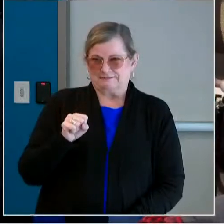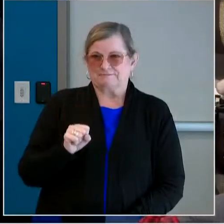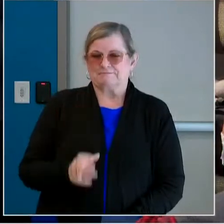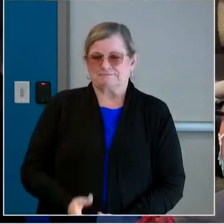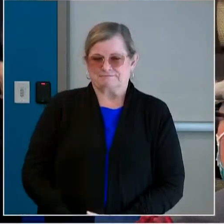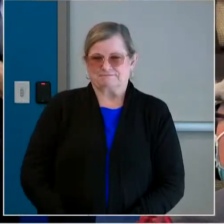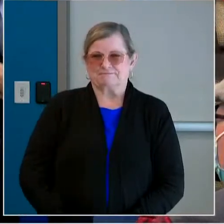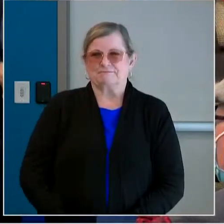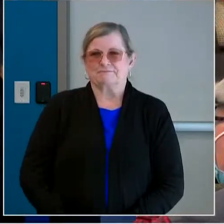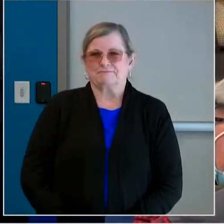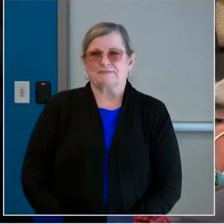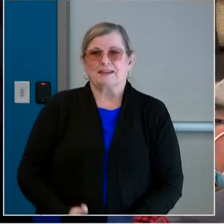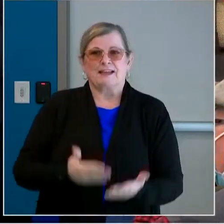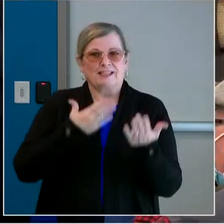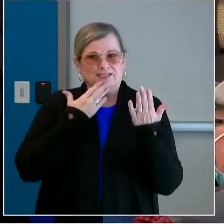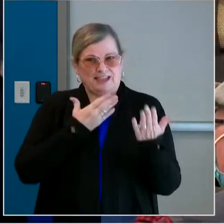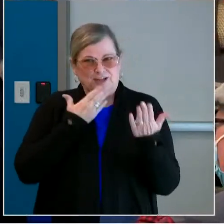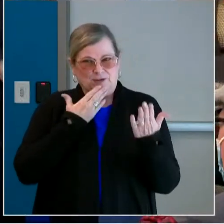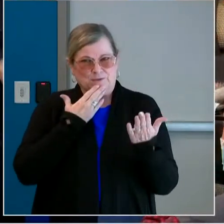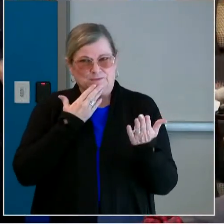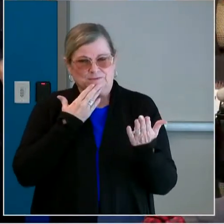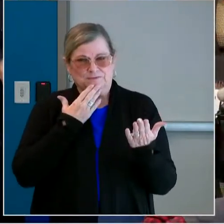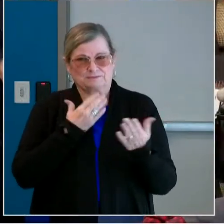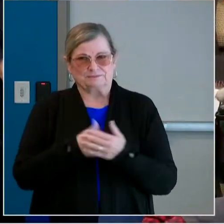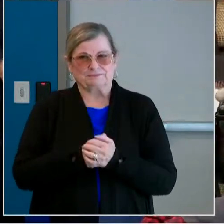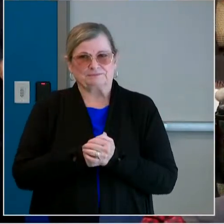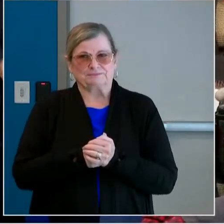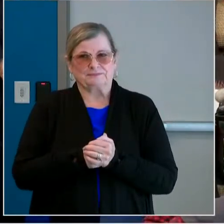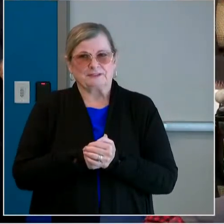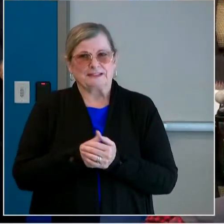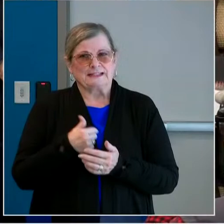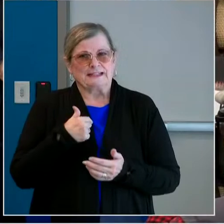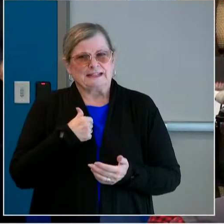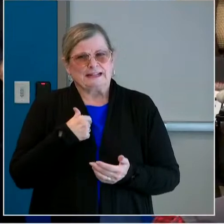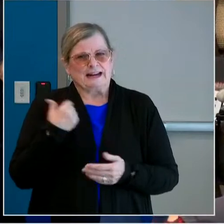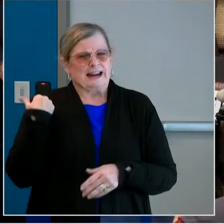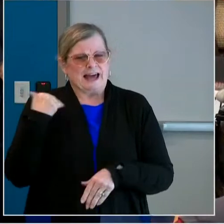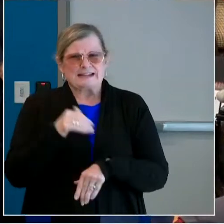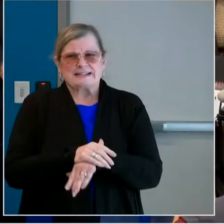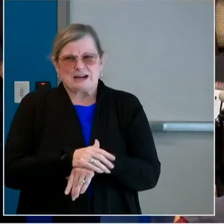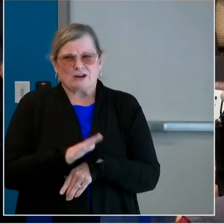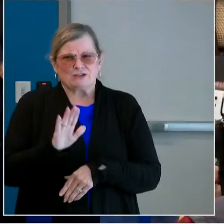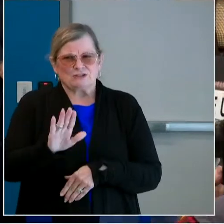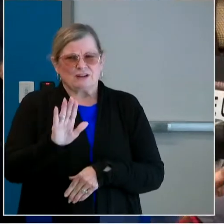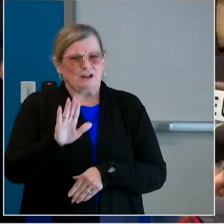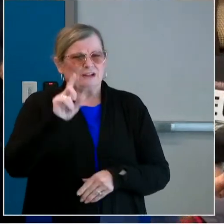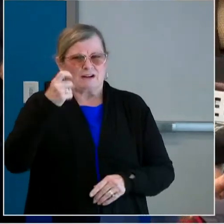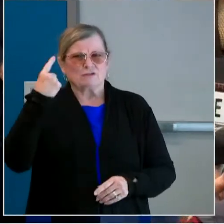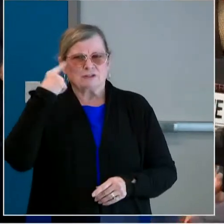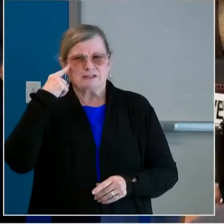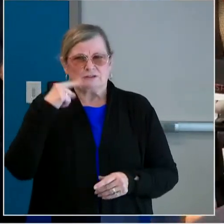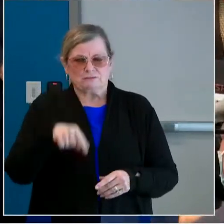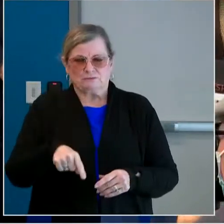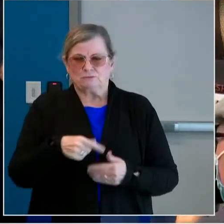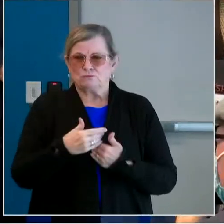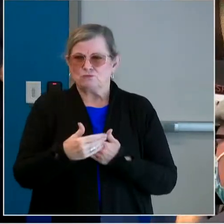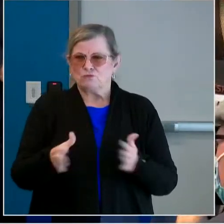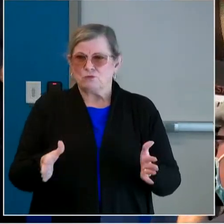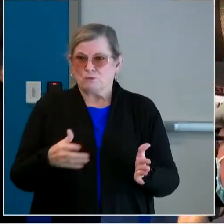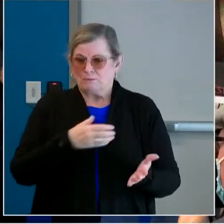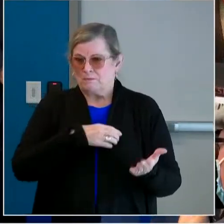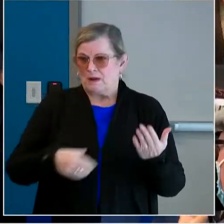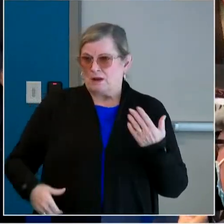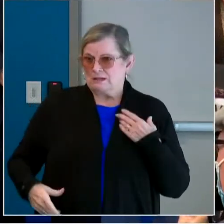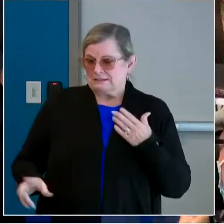Thank you. It's not lost on me, actually. The last time that your government was in this very room was when our mayor was signing